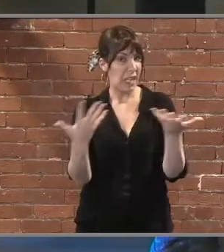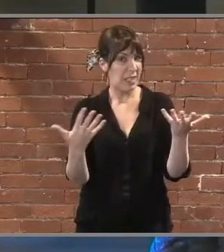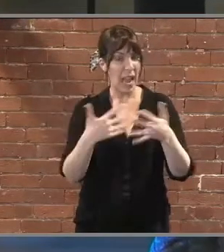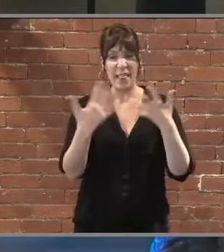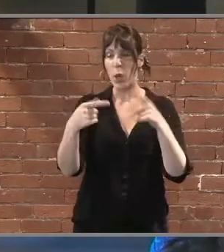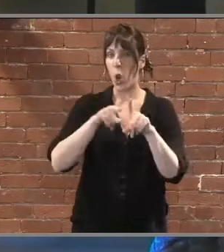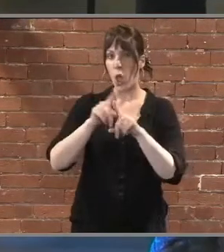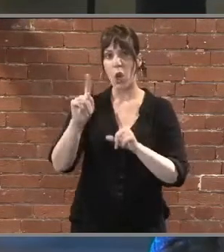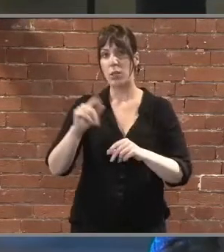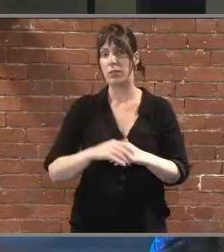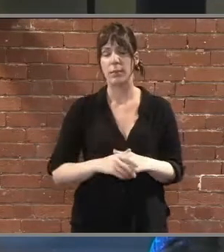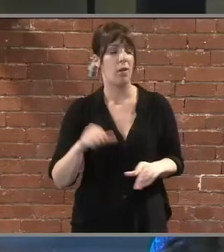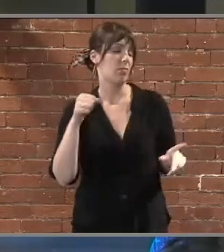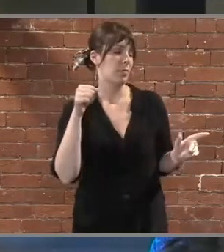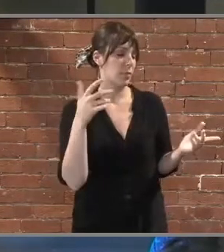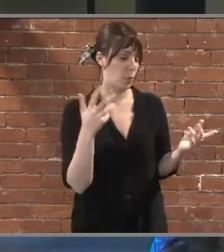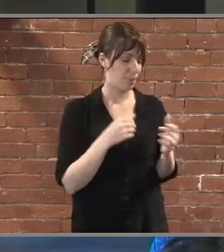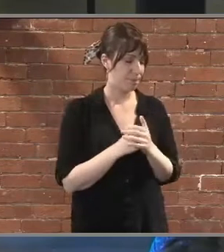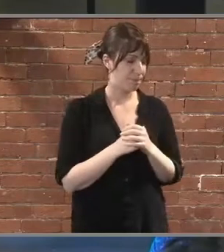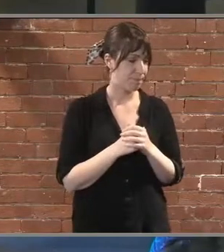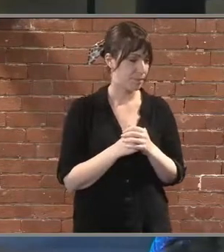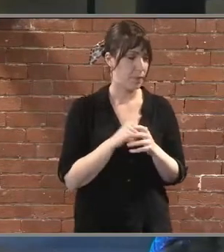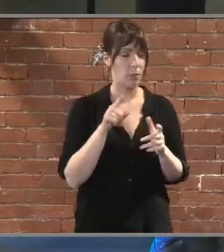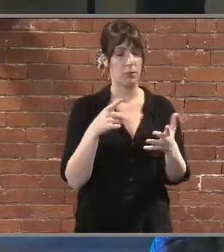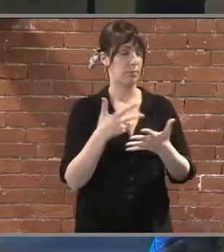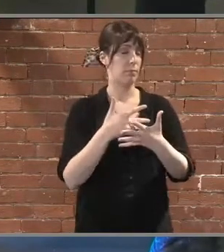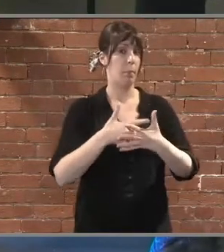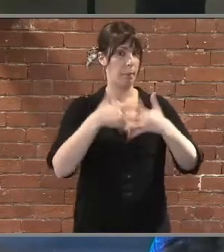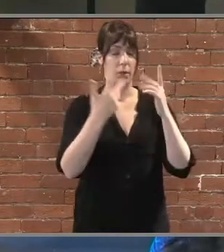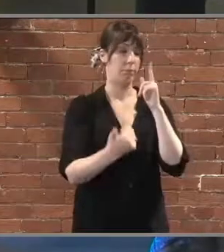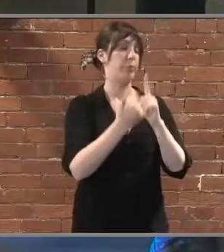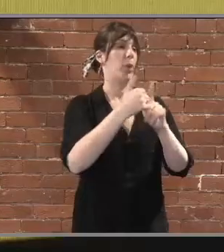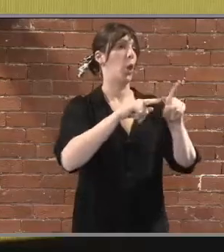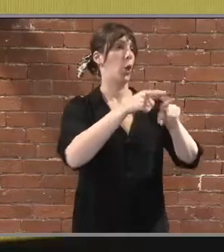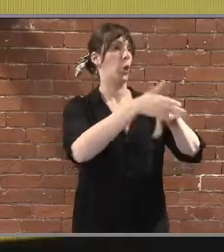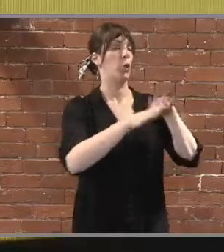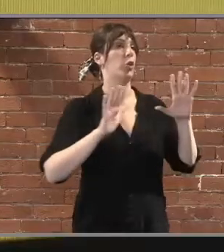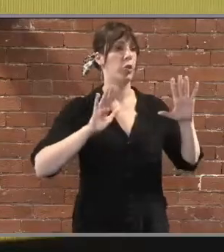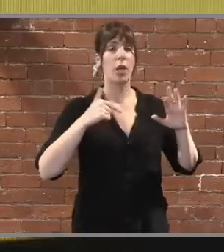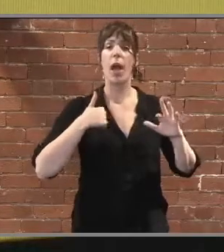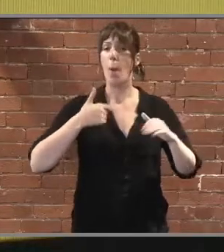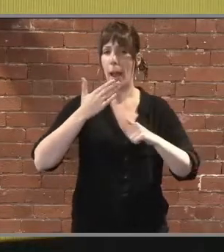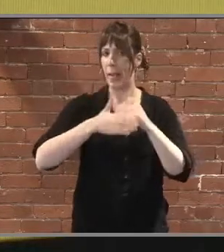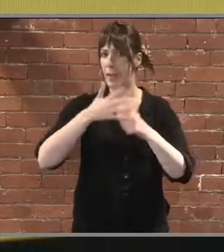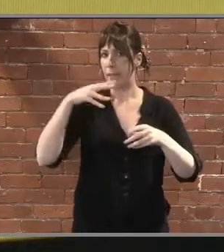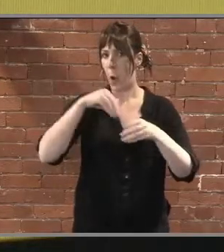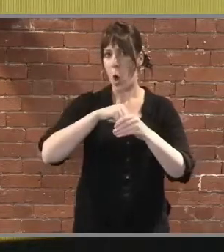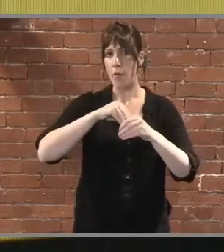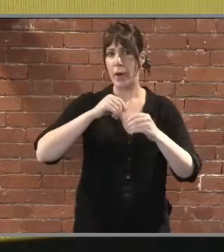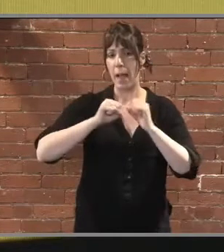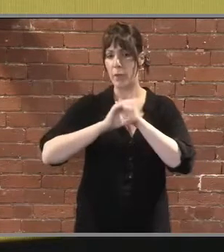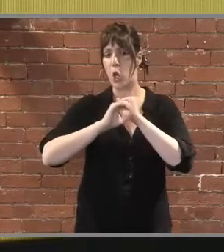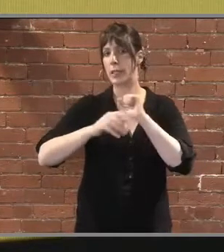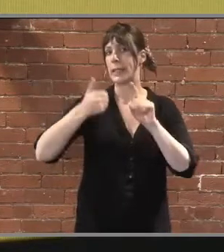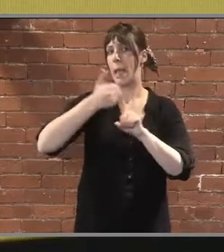that came from it for you? Yeah, I mean, that was a huge learning curve for me because I hadn't been involved in a campaign, I think, to